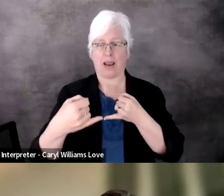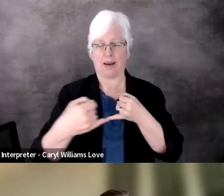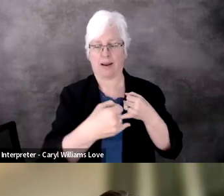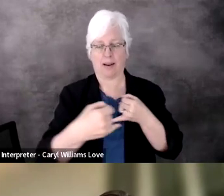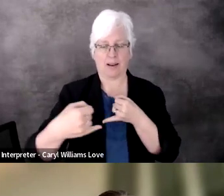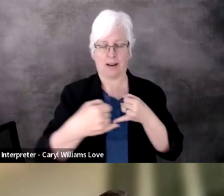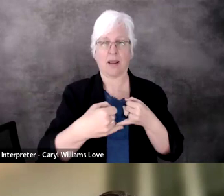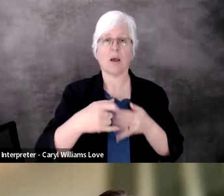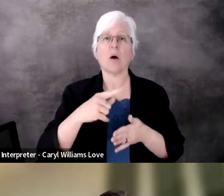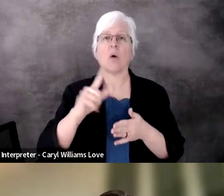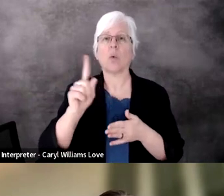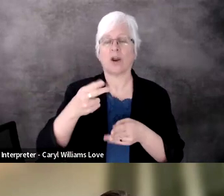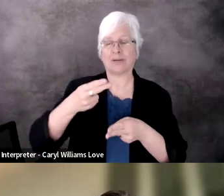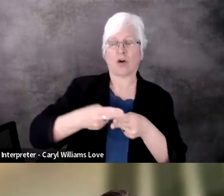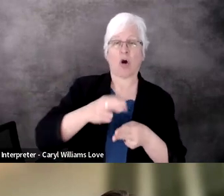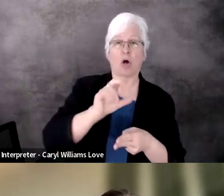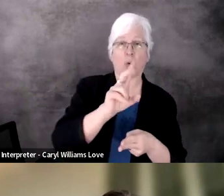a suicide attempt.